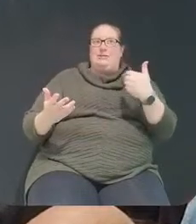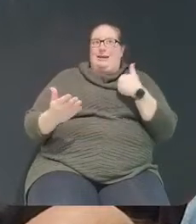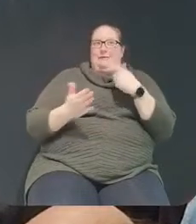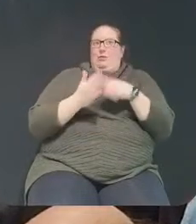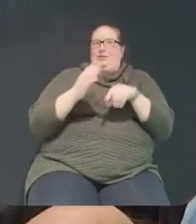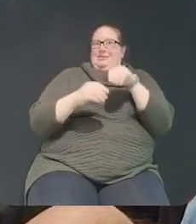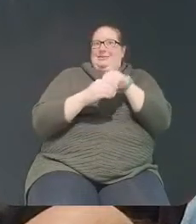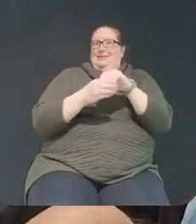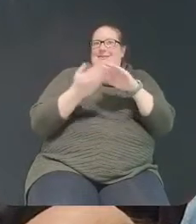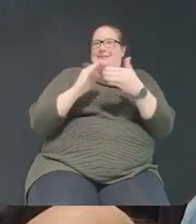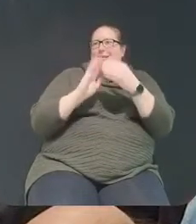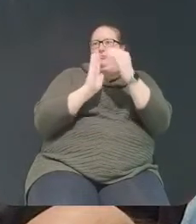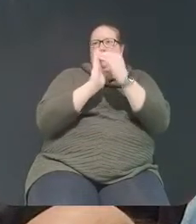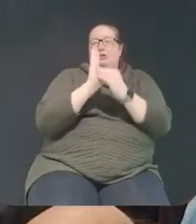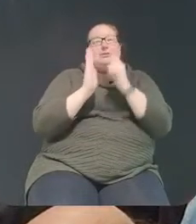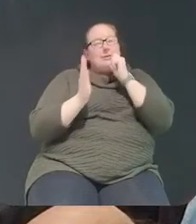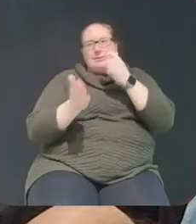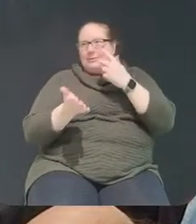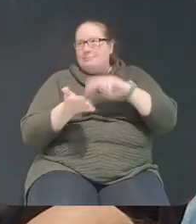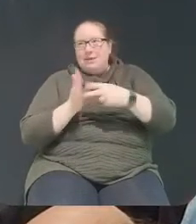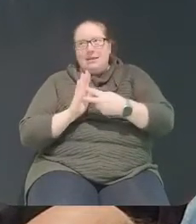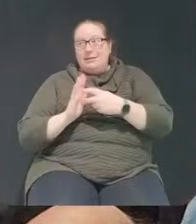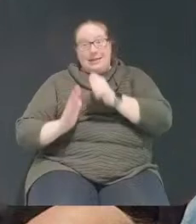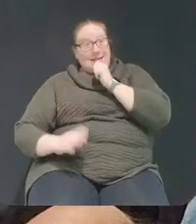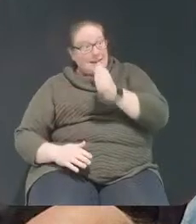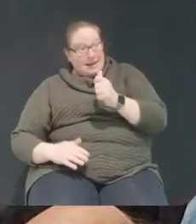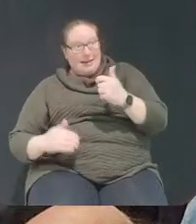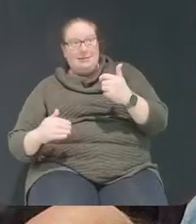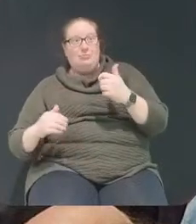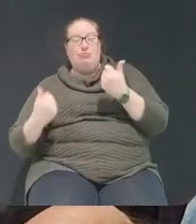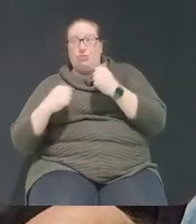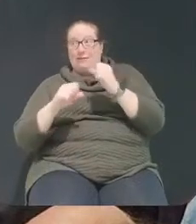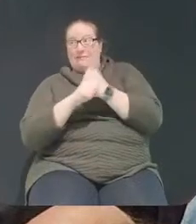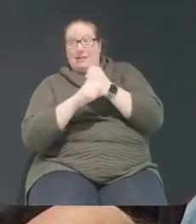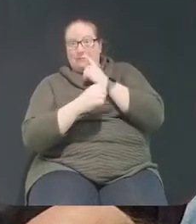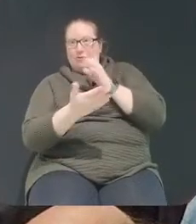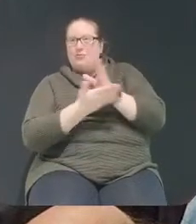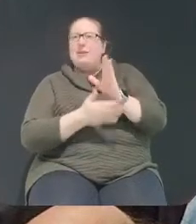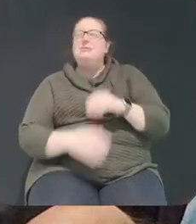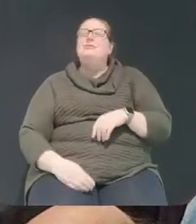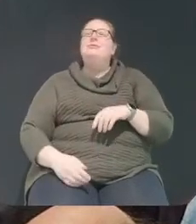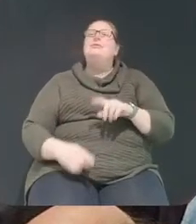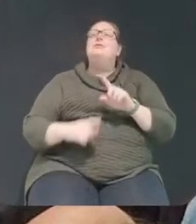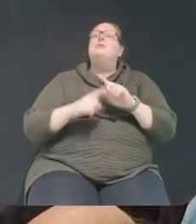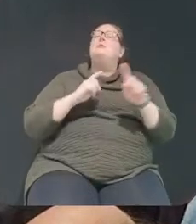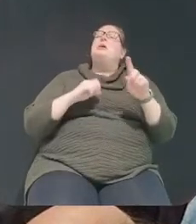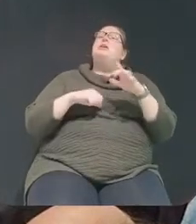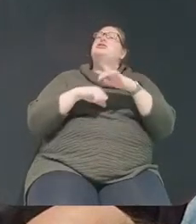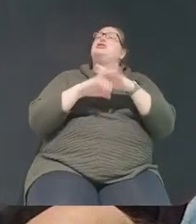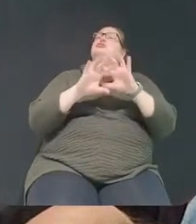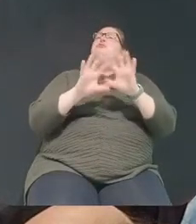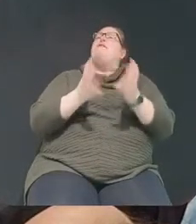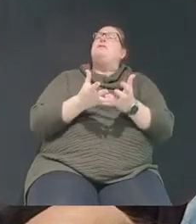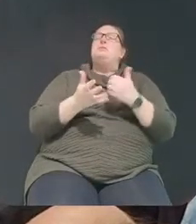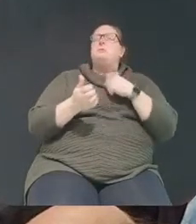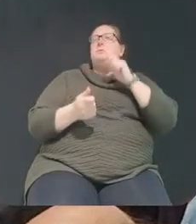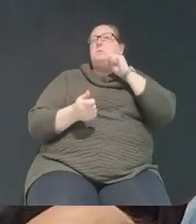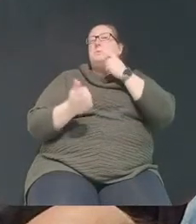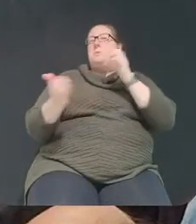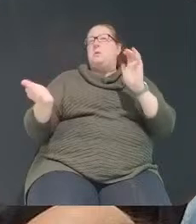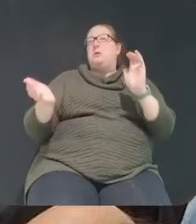doesn't mean it didn't exist. But and geographic, I was thinking you could do kind of a cool comparison